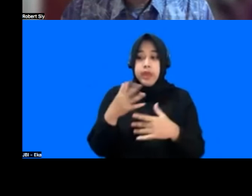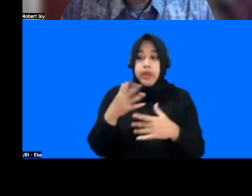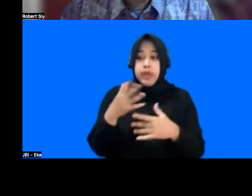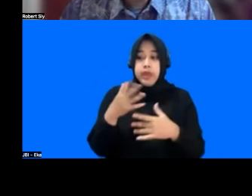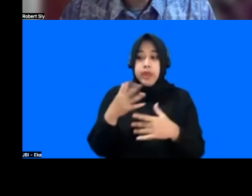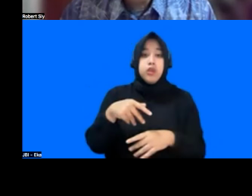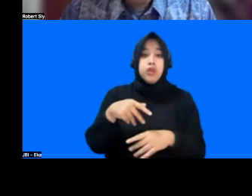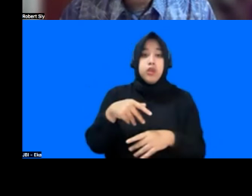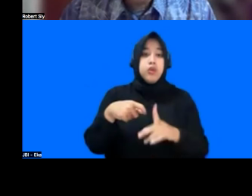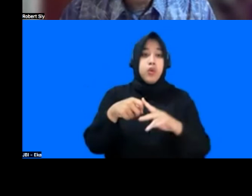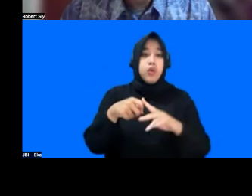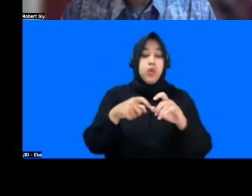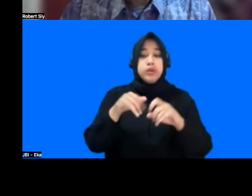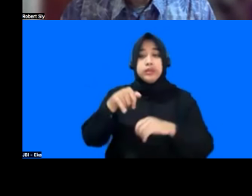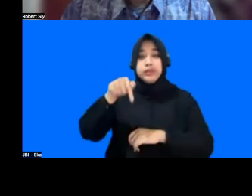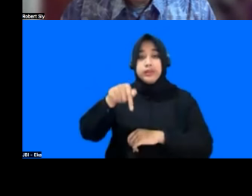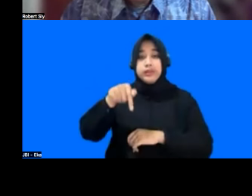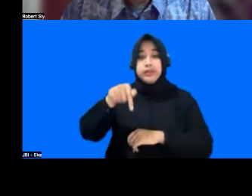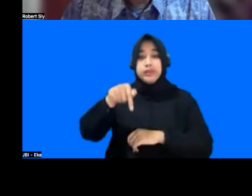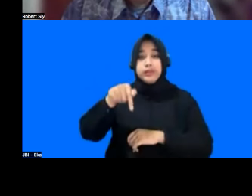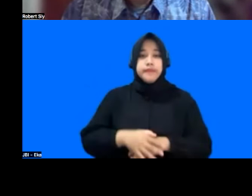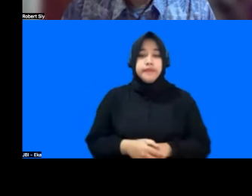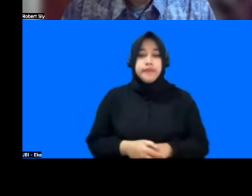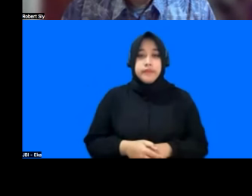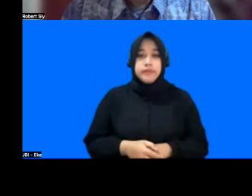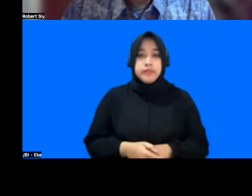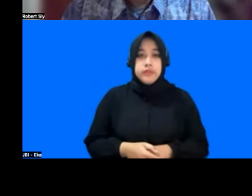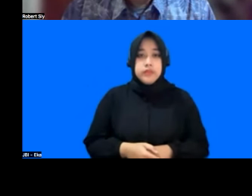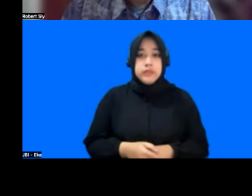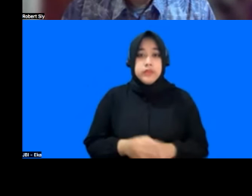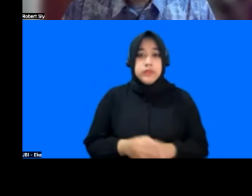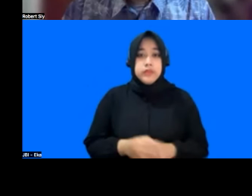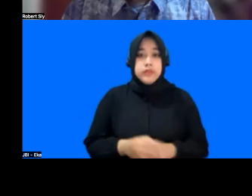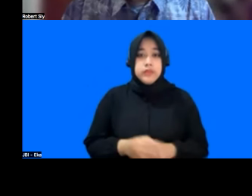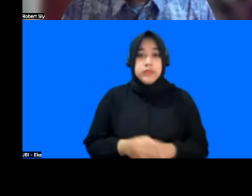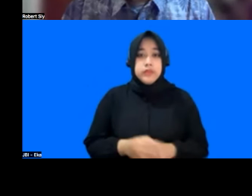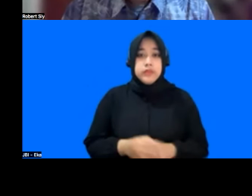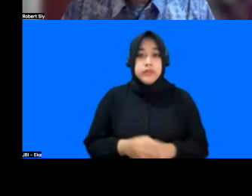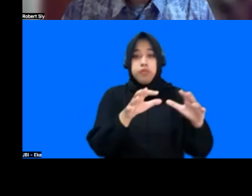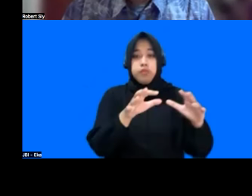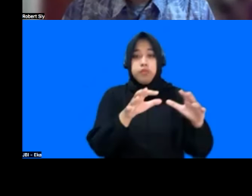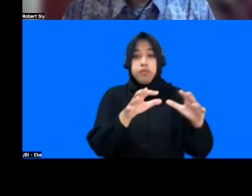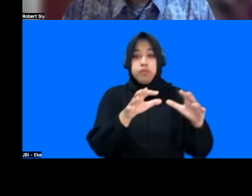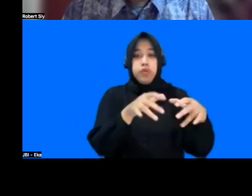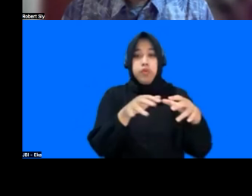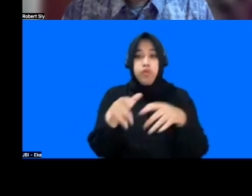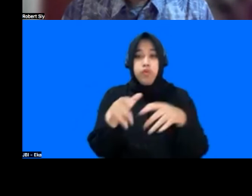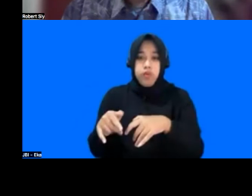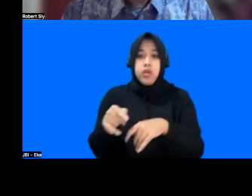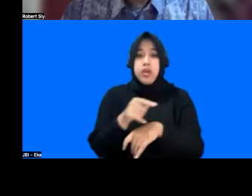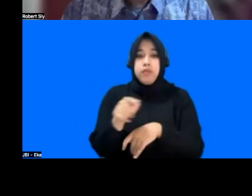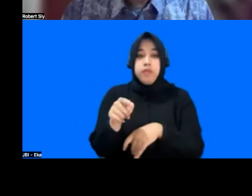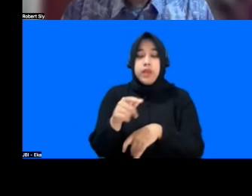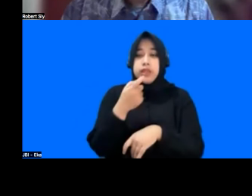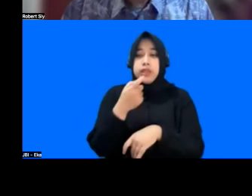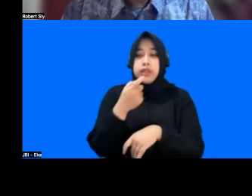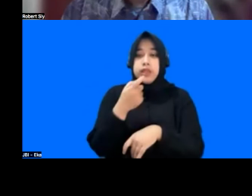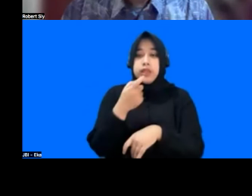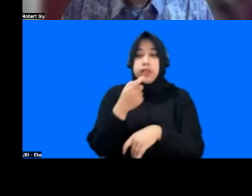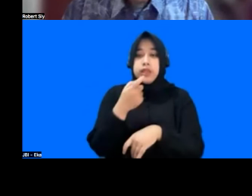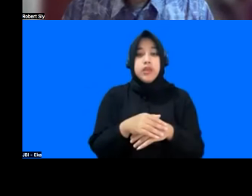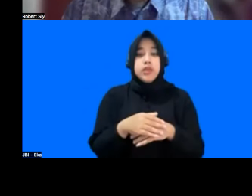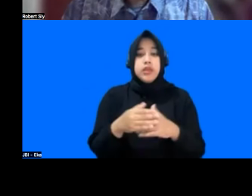of stakeholders. Our partners and volunteers include transport industry workers, urban